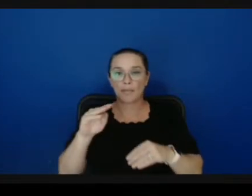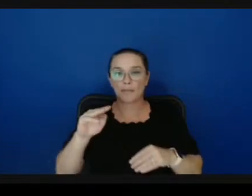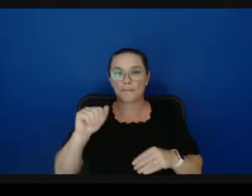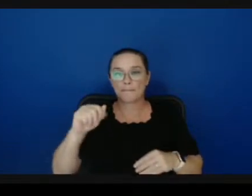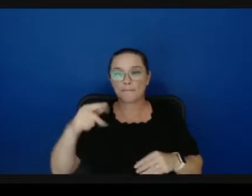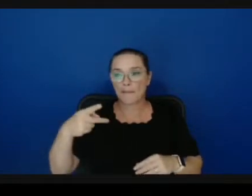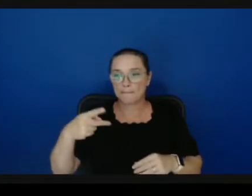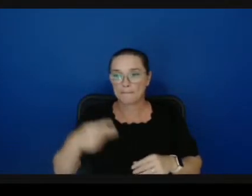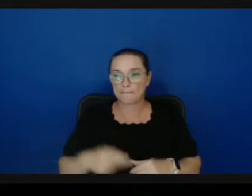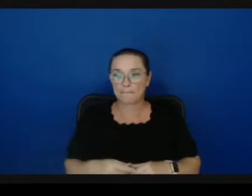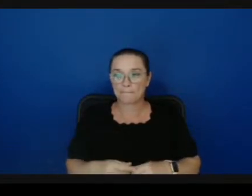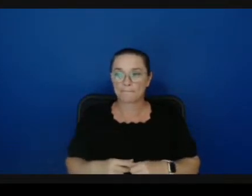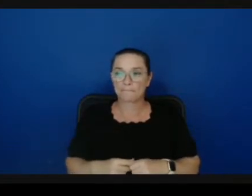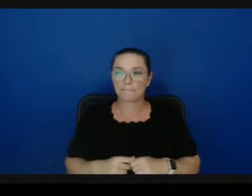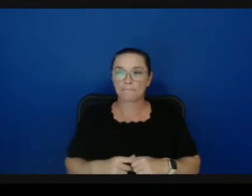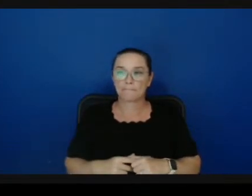So,